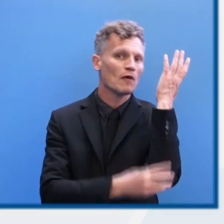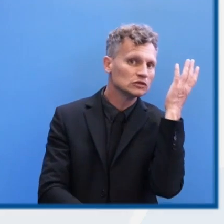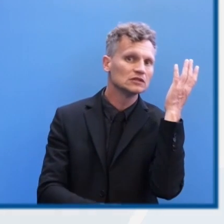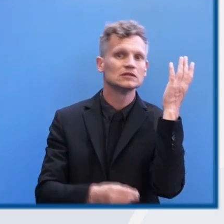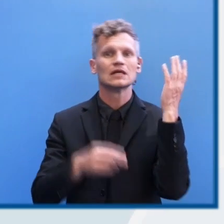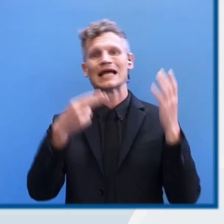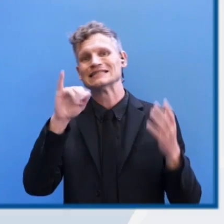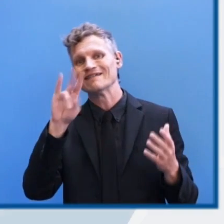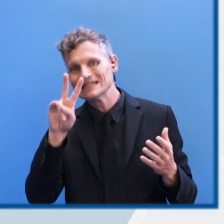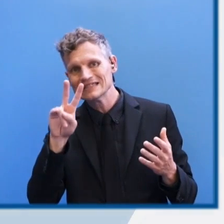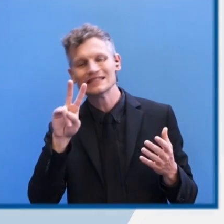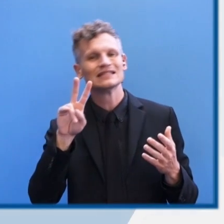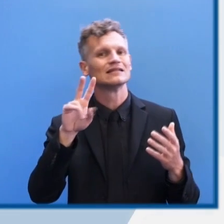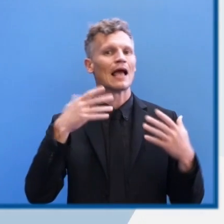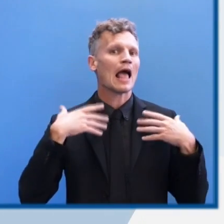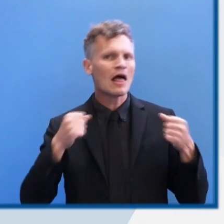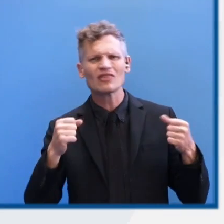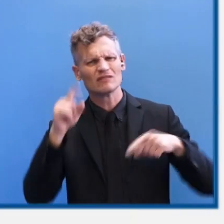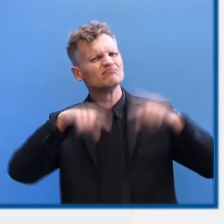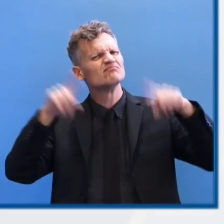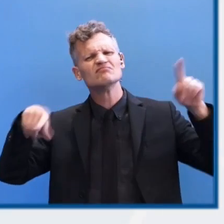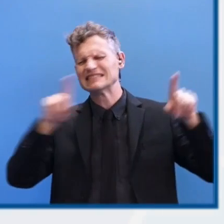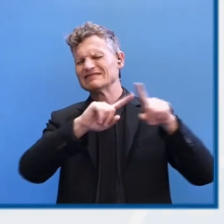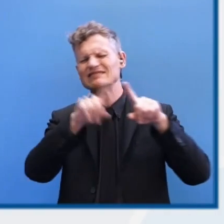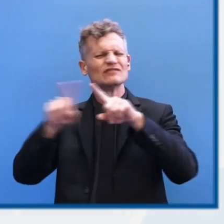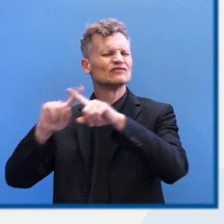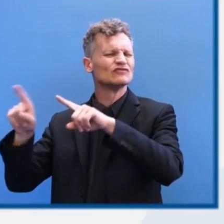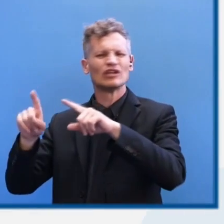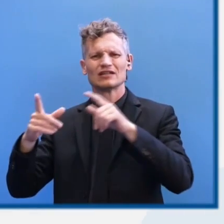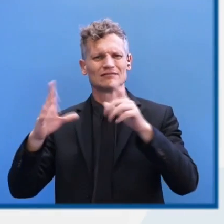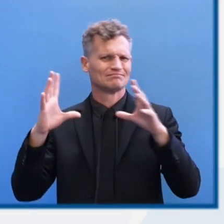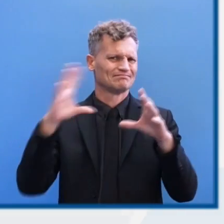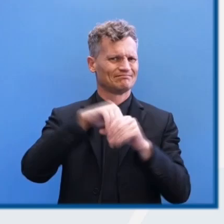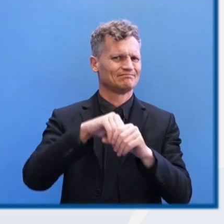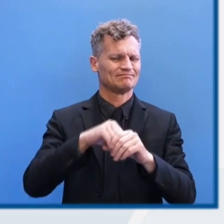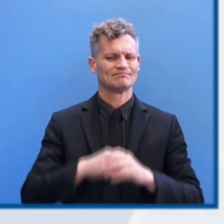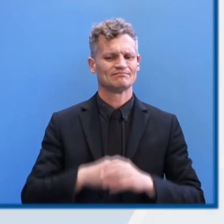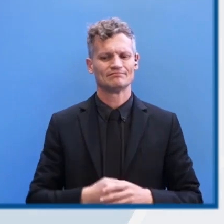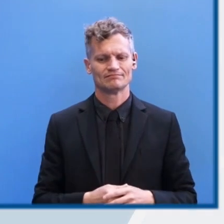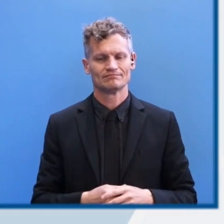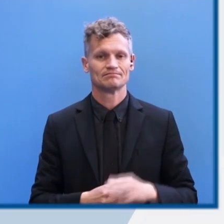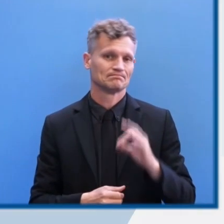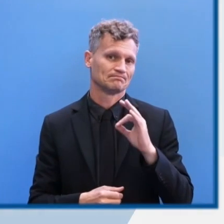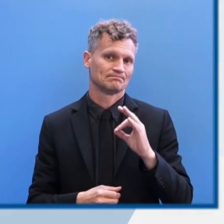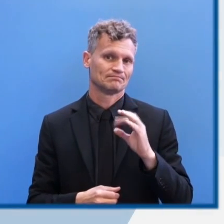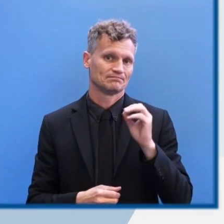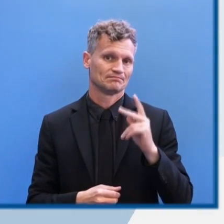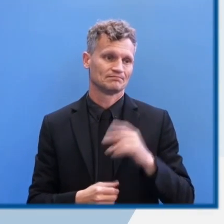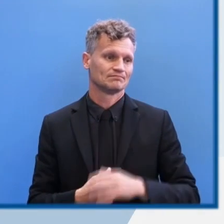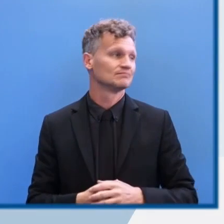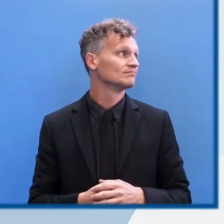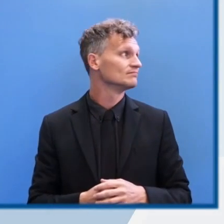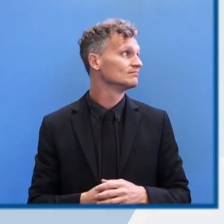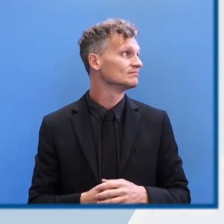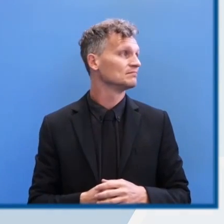HIV, including the health conditions. There are multiple factors. We need to go and actually reach. Go. Okay, I see. I hear